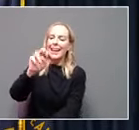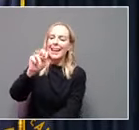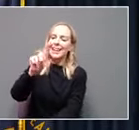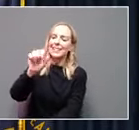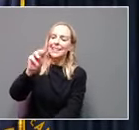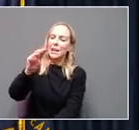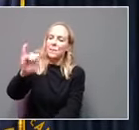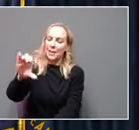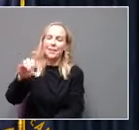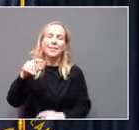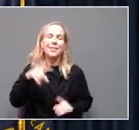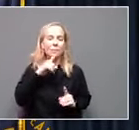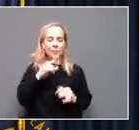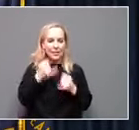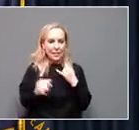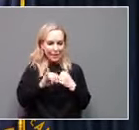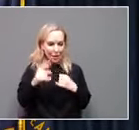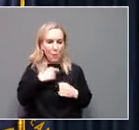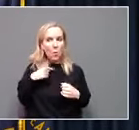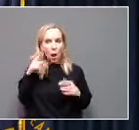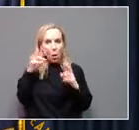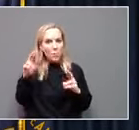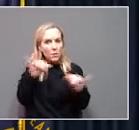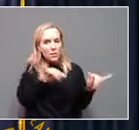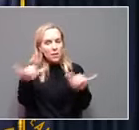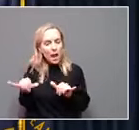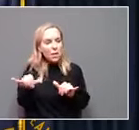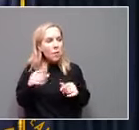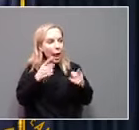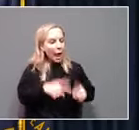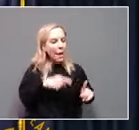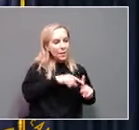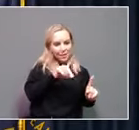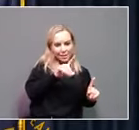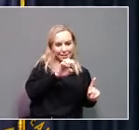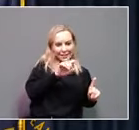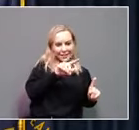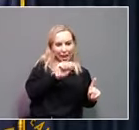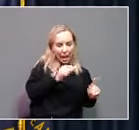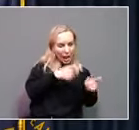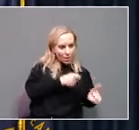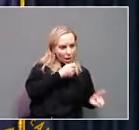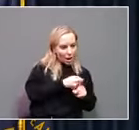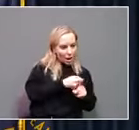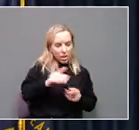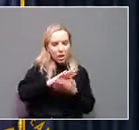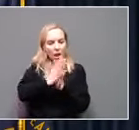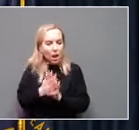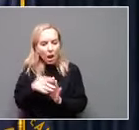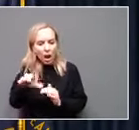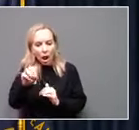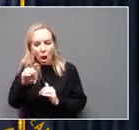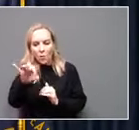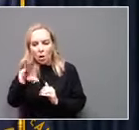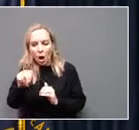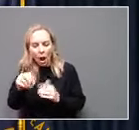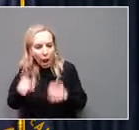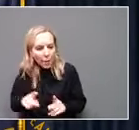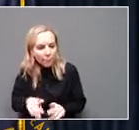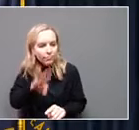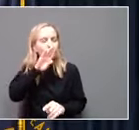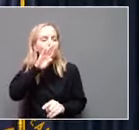when Delta was receding, and here comes Omicron. I think it's just important that we stay humble. This